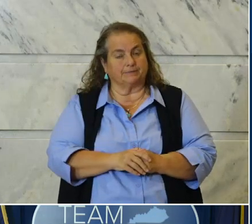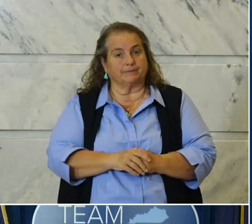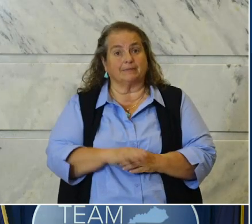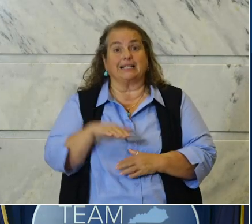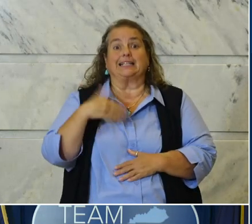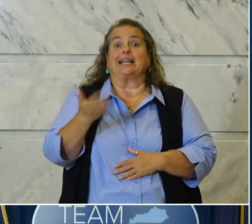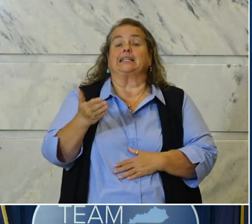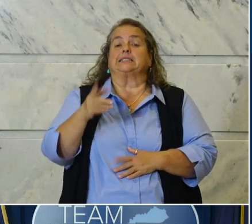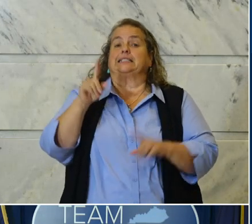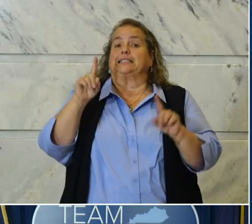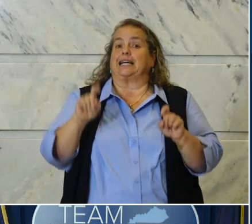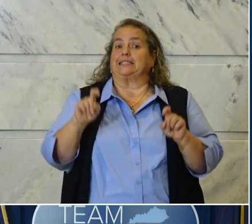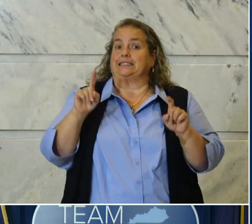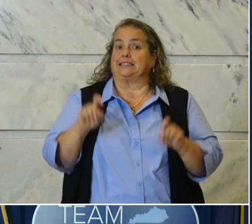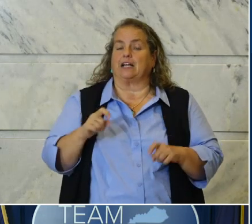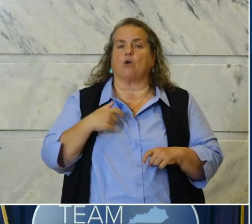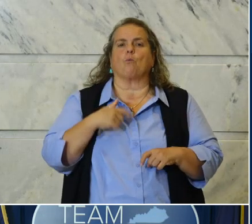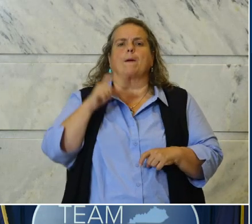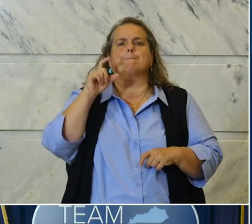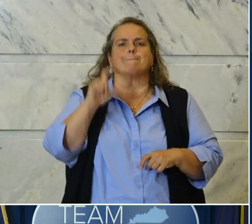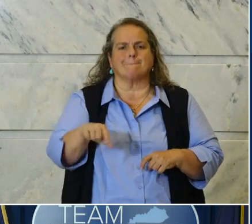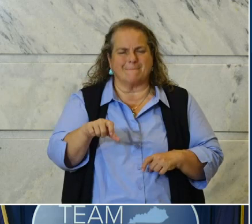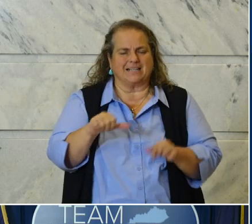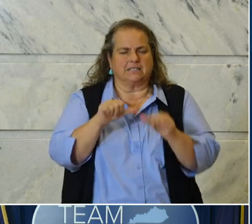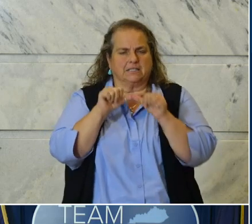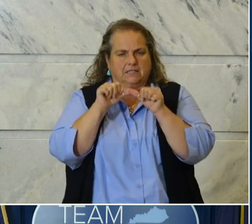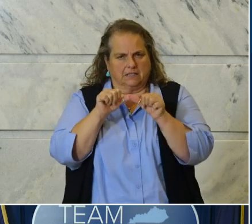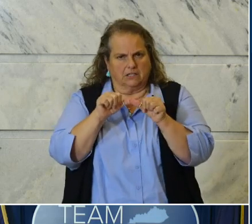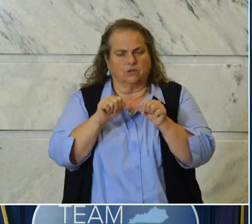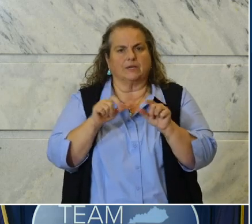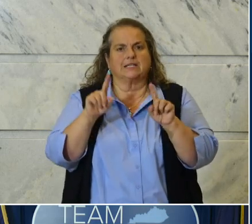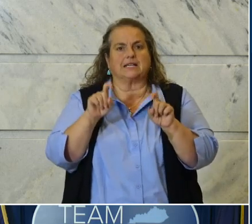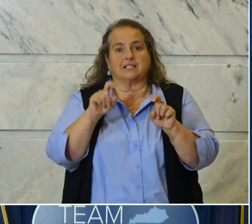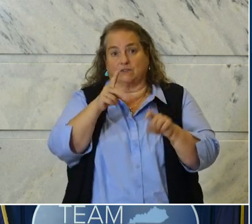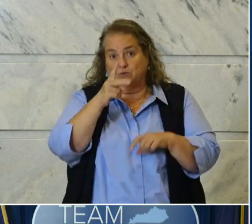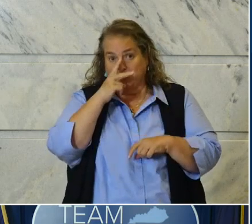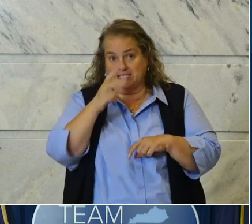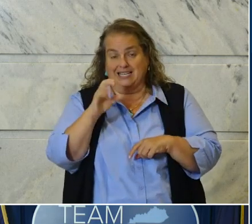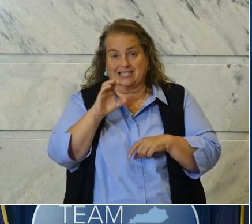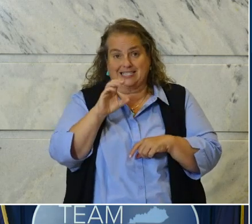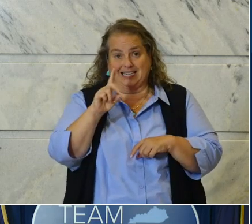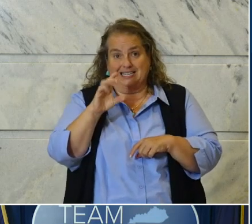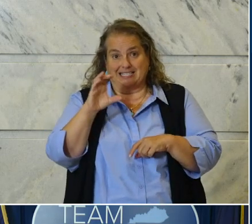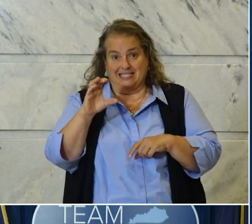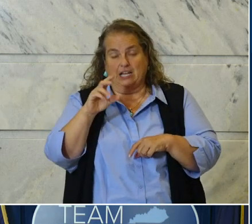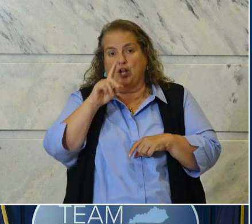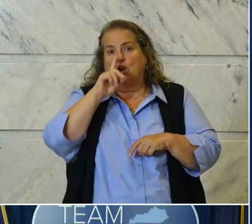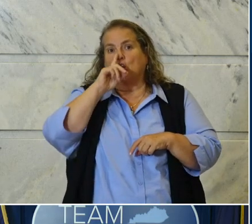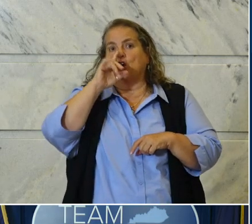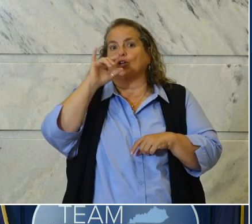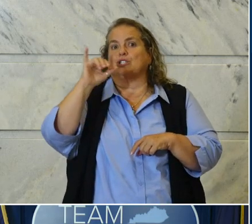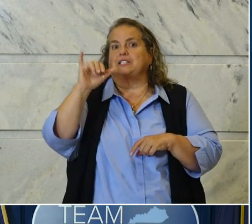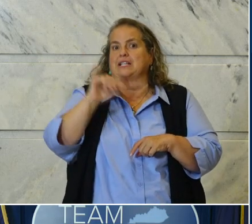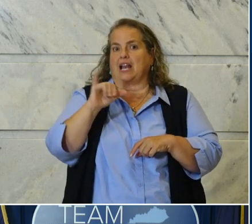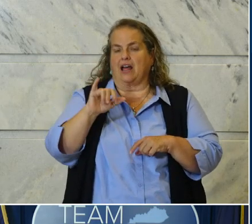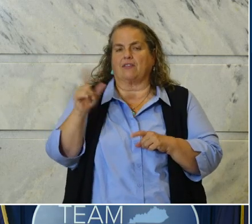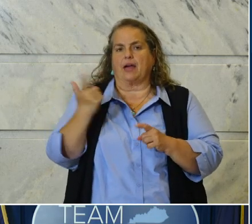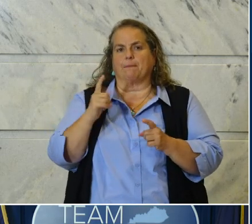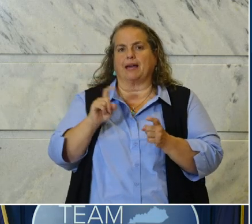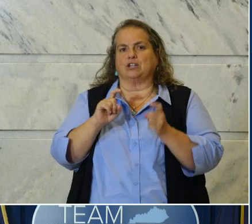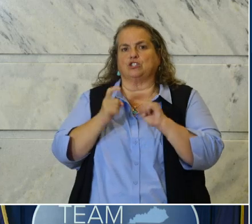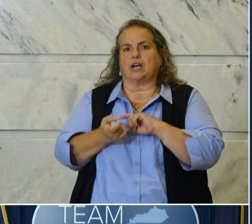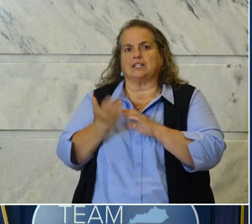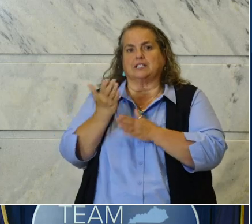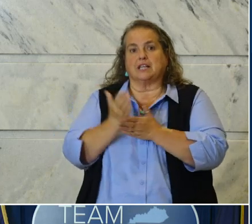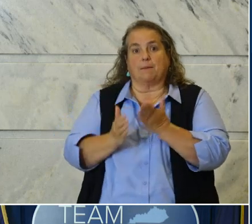testing. We have to keep it up. As you all may have seen, the CDC looks like they're going to walk back some of the guidance changes that